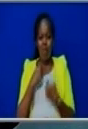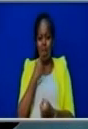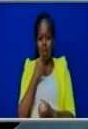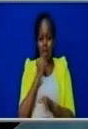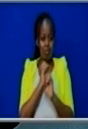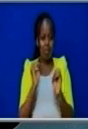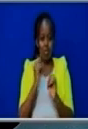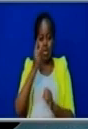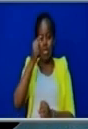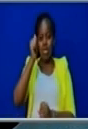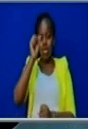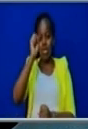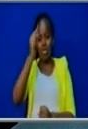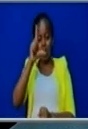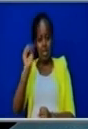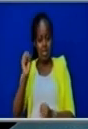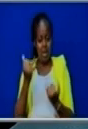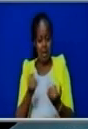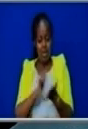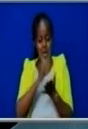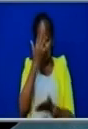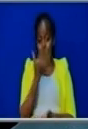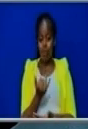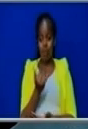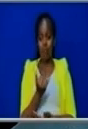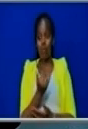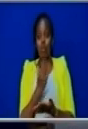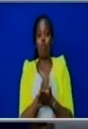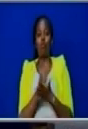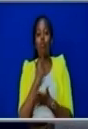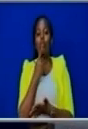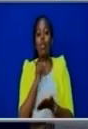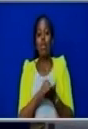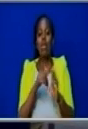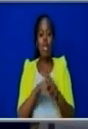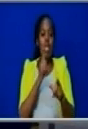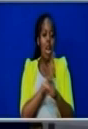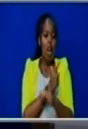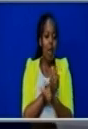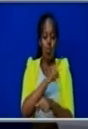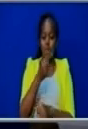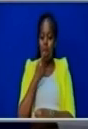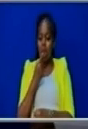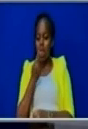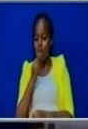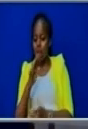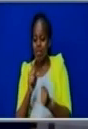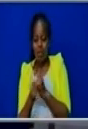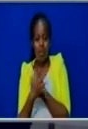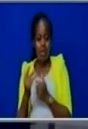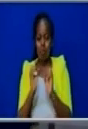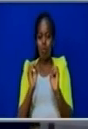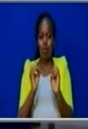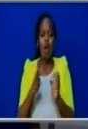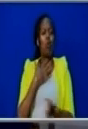Yes. Yeah. Tasteless. And that's why, of course, we have said in Yes. the lab you are not supposed to do what? To taste Ati water. useme wacha nijue